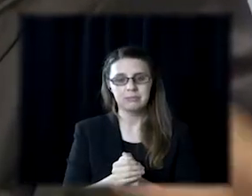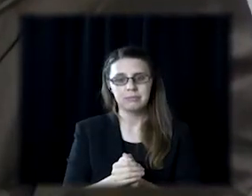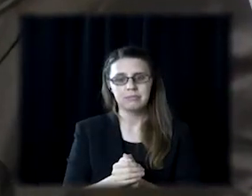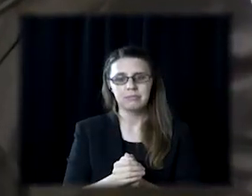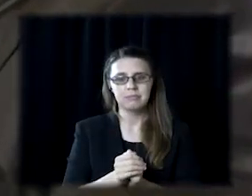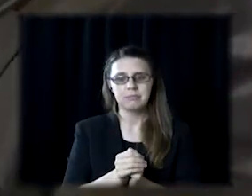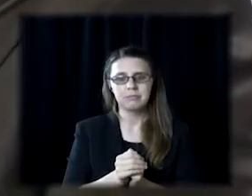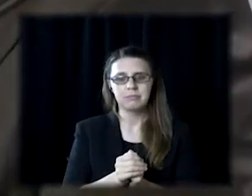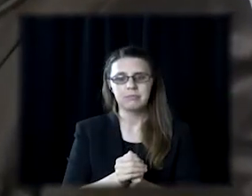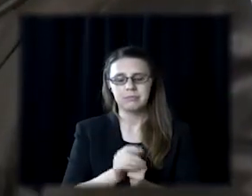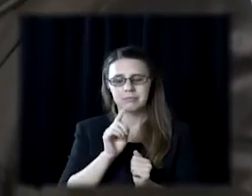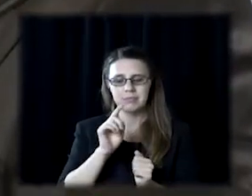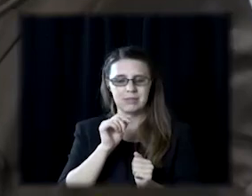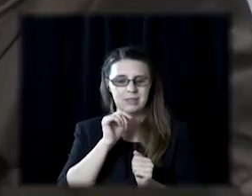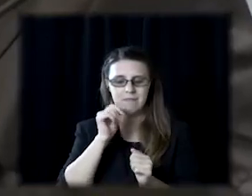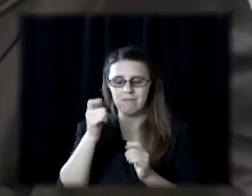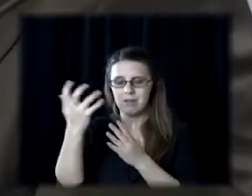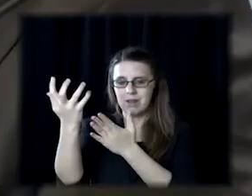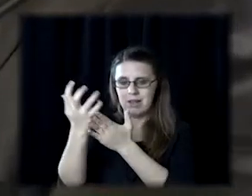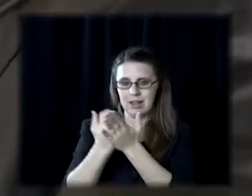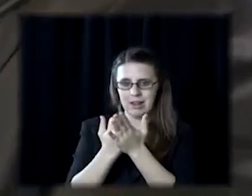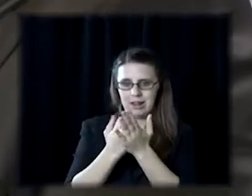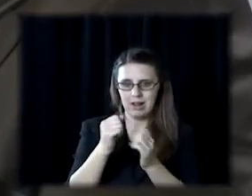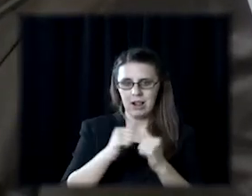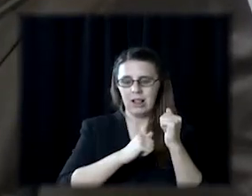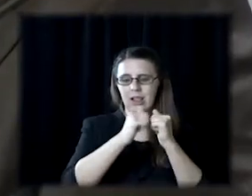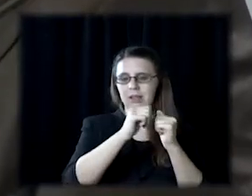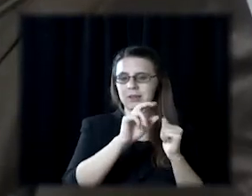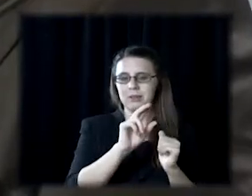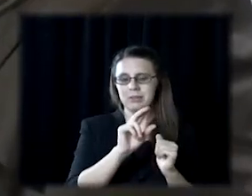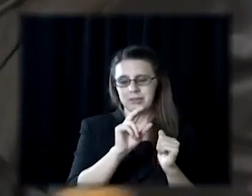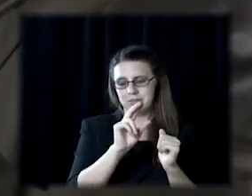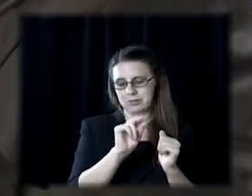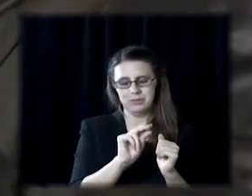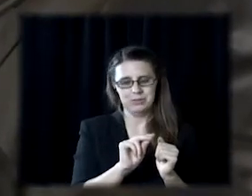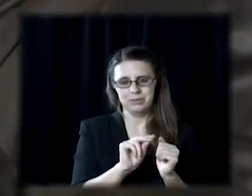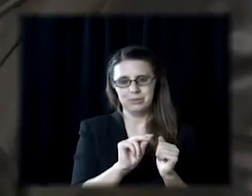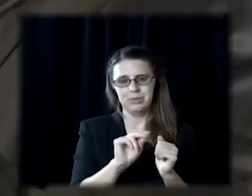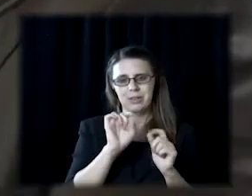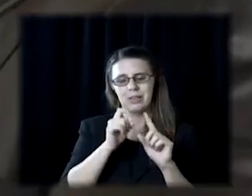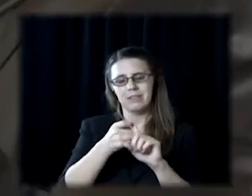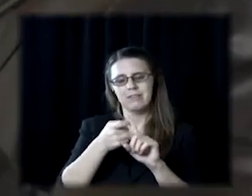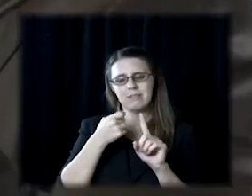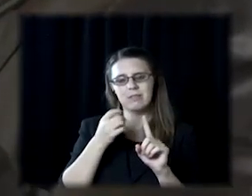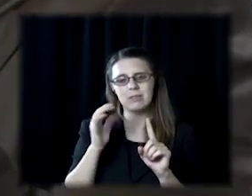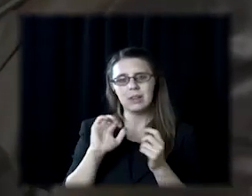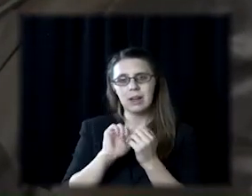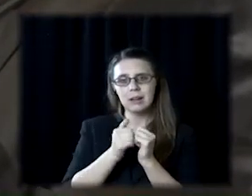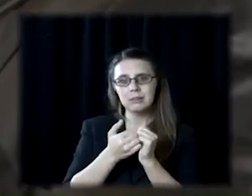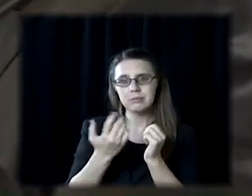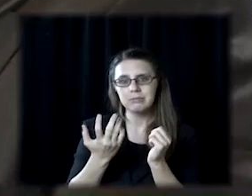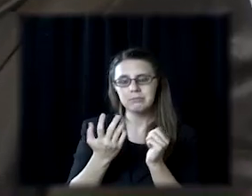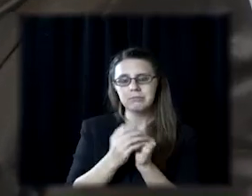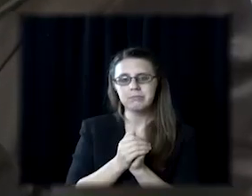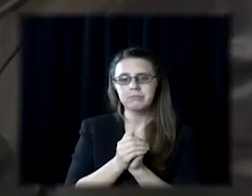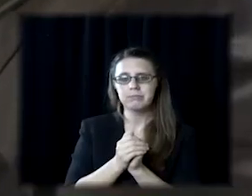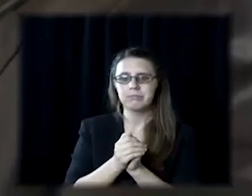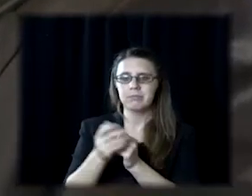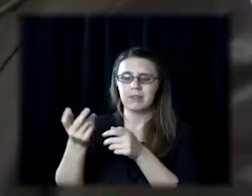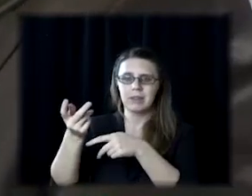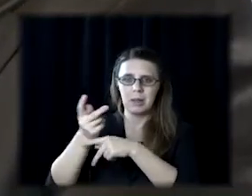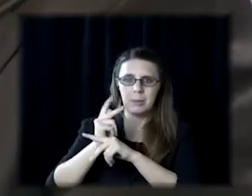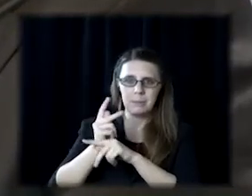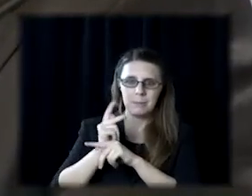from current income in the annual budget. That was built on the basis of bond issues